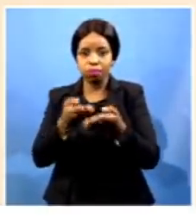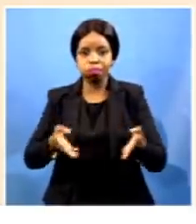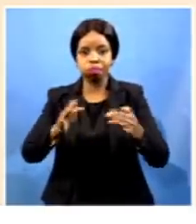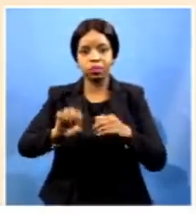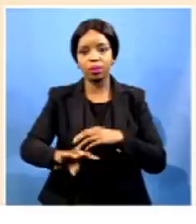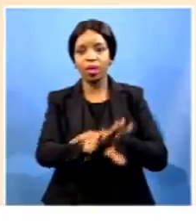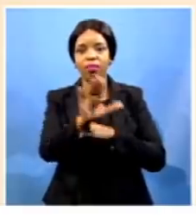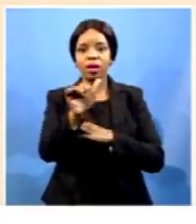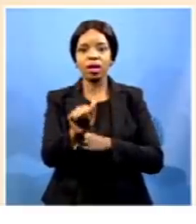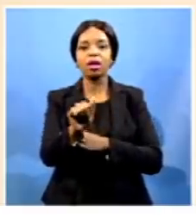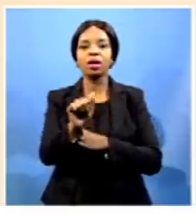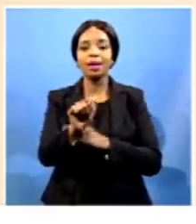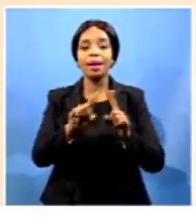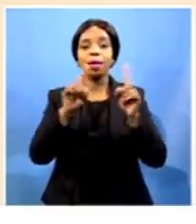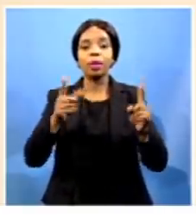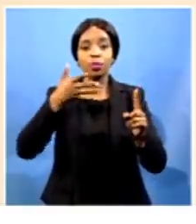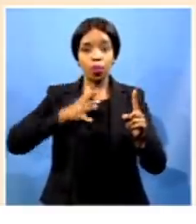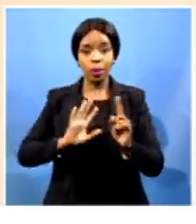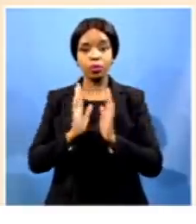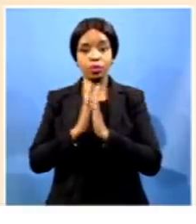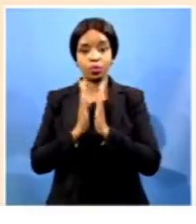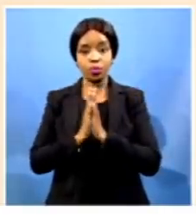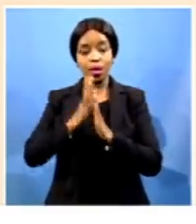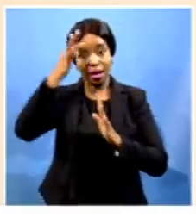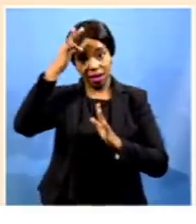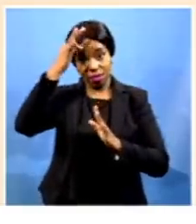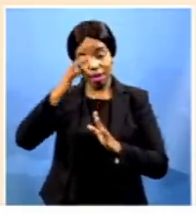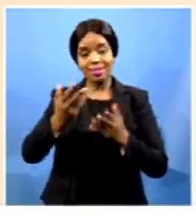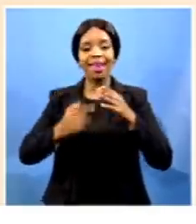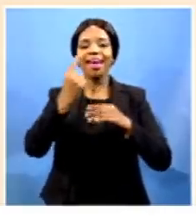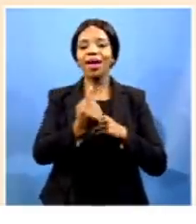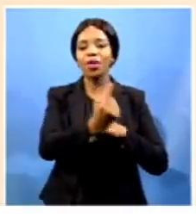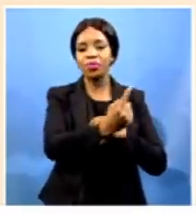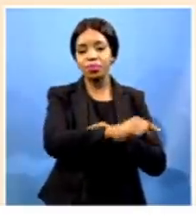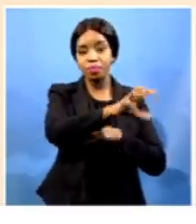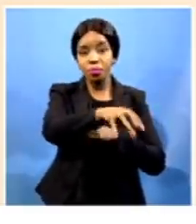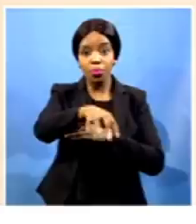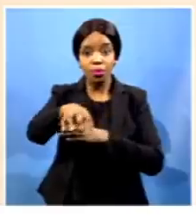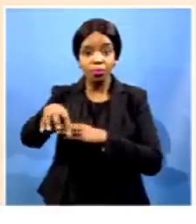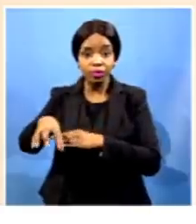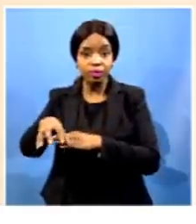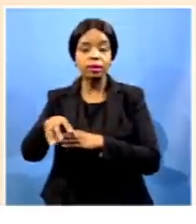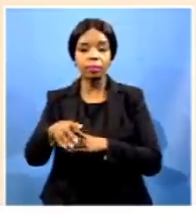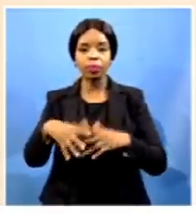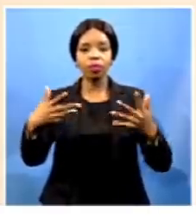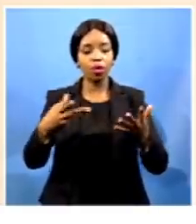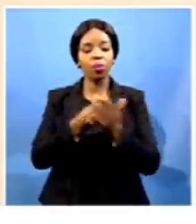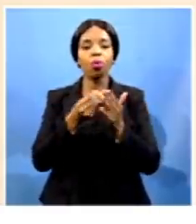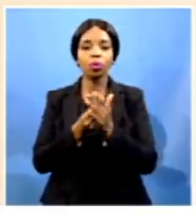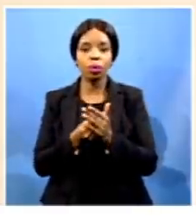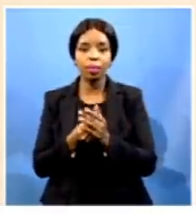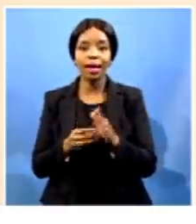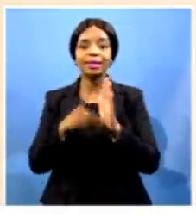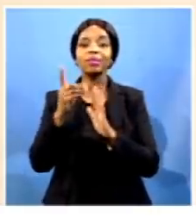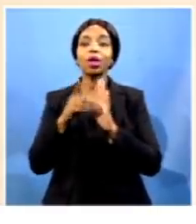to say every province where we process a provincial government, whether economic development, must come on board,